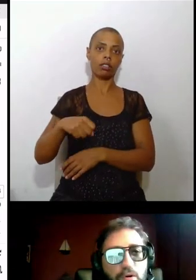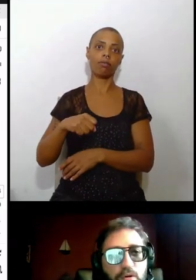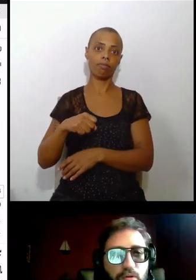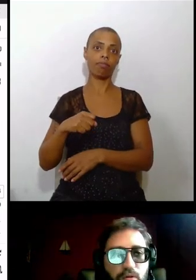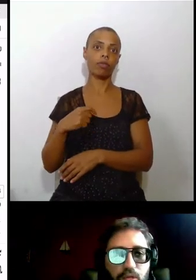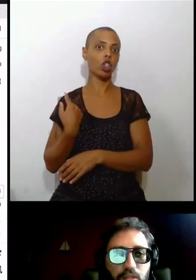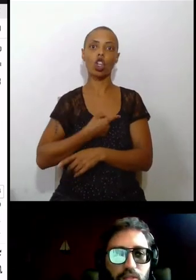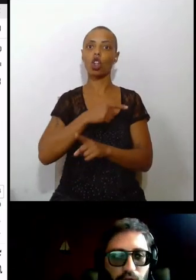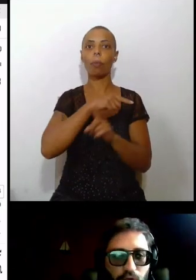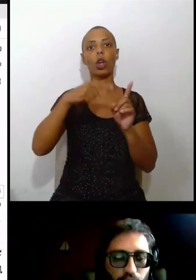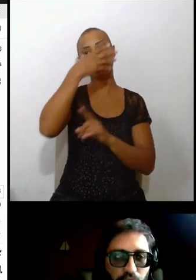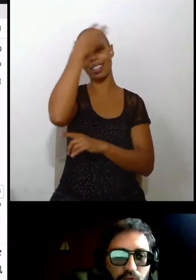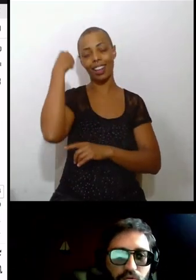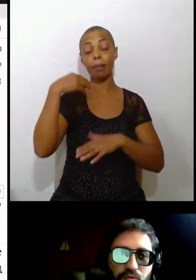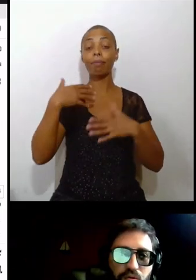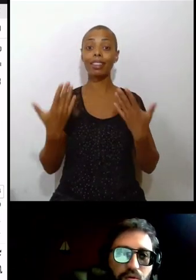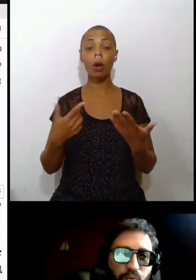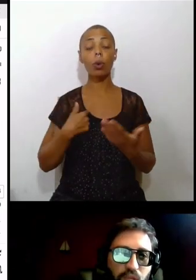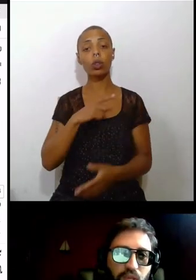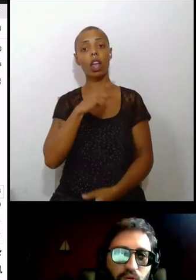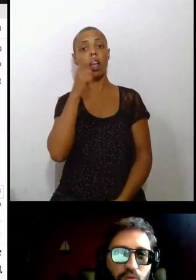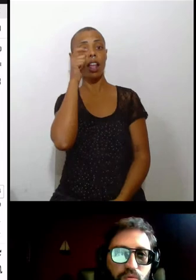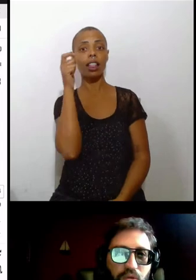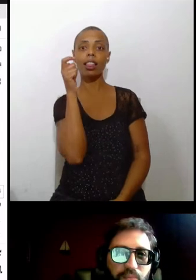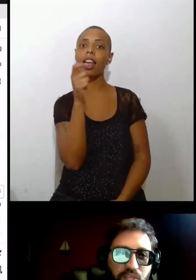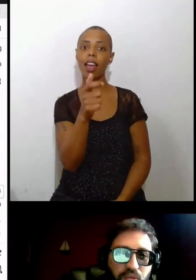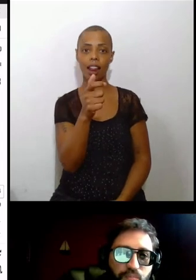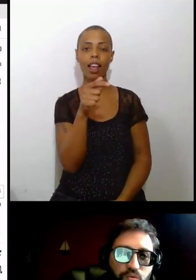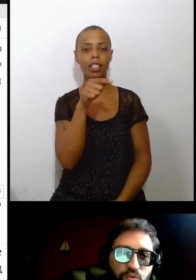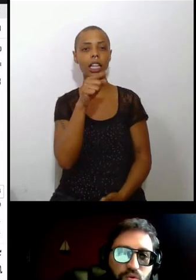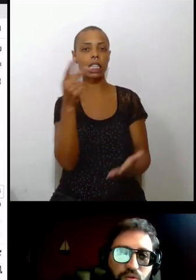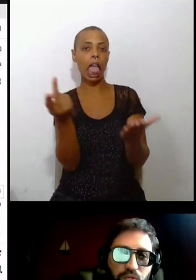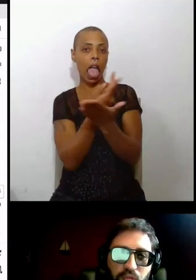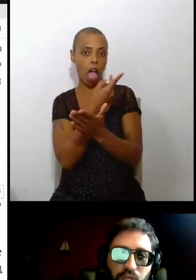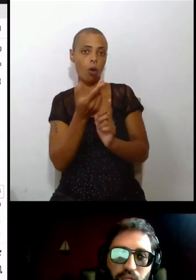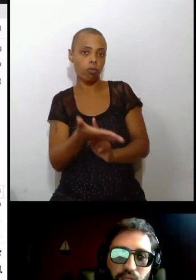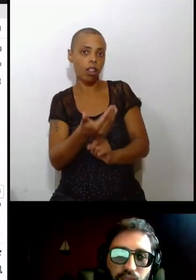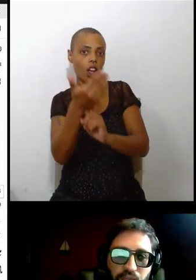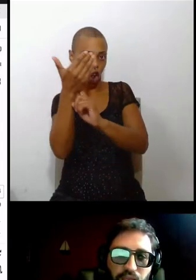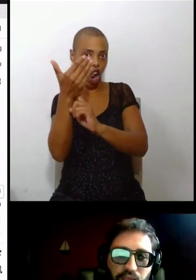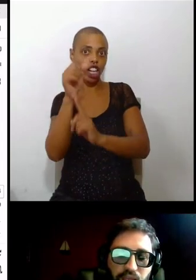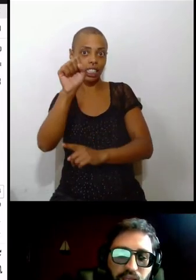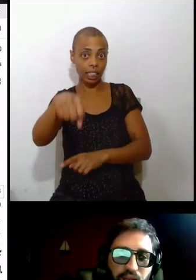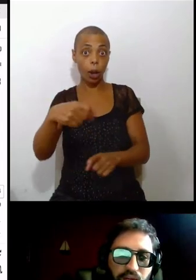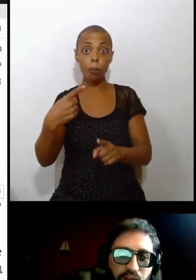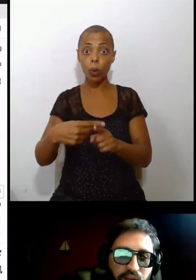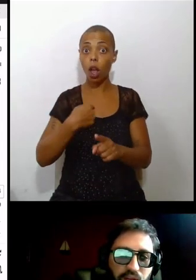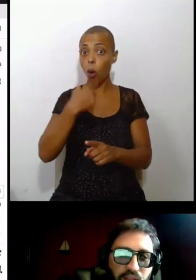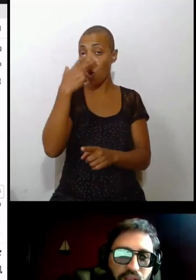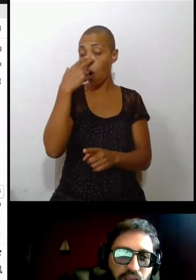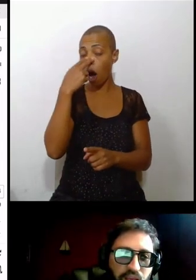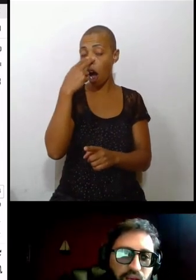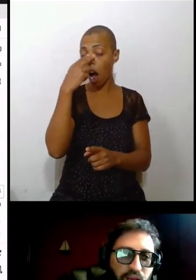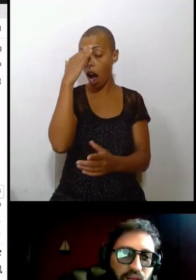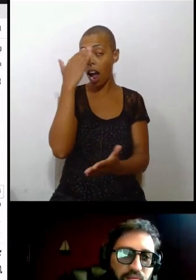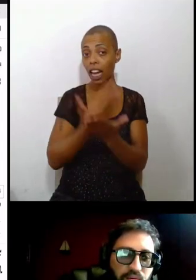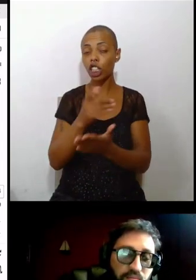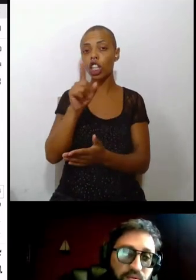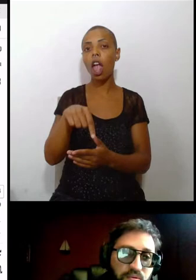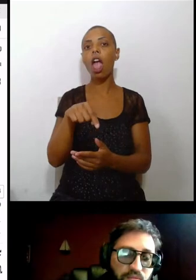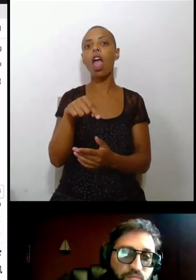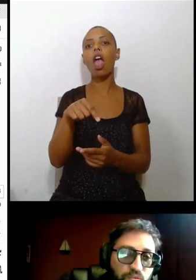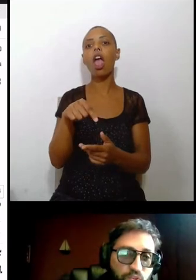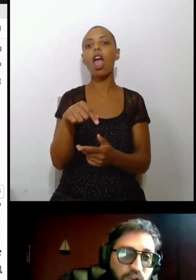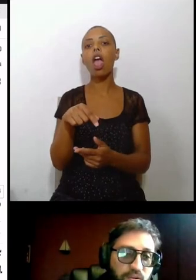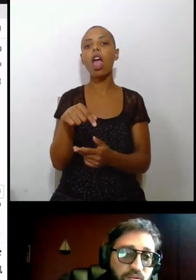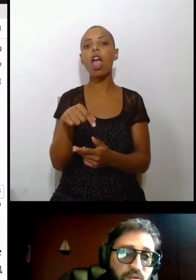in the past and that is part of our memory so I am interested in technological errors because